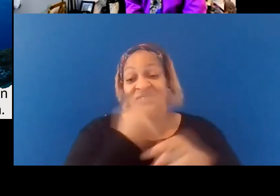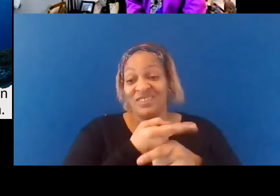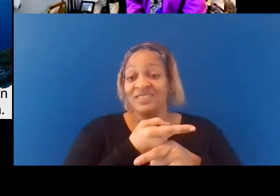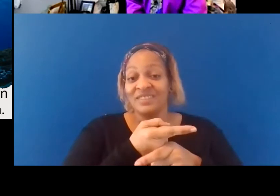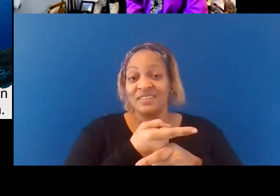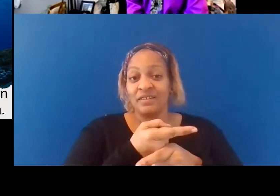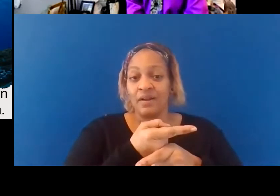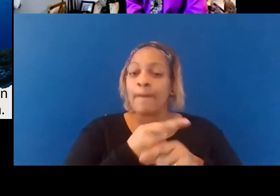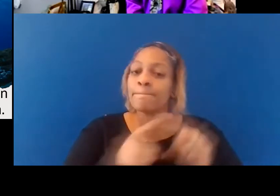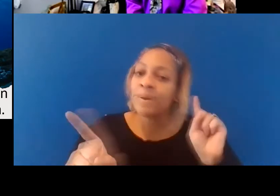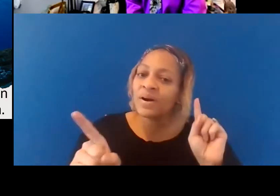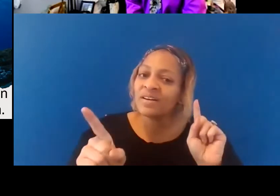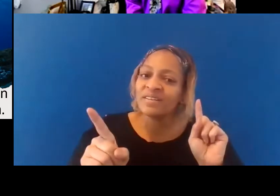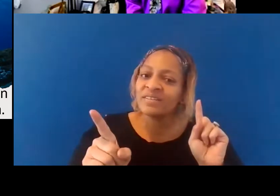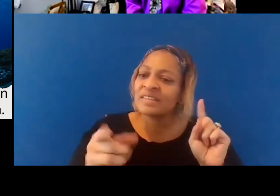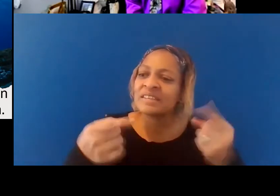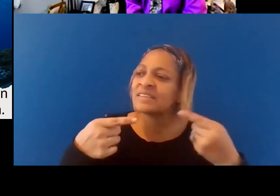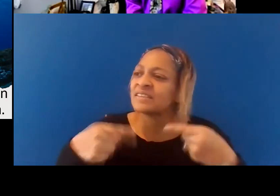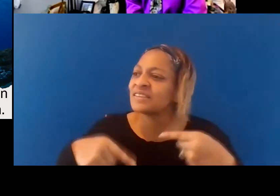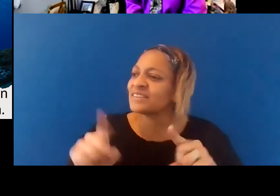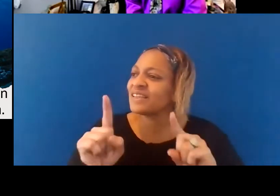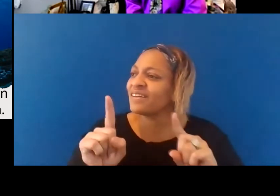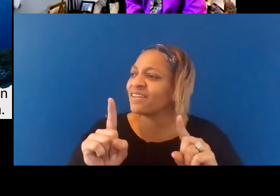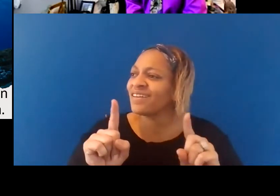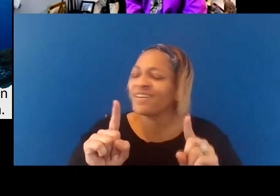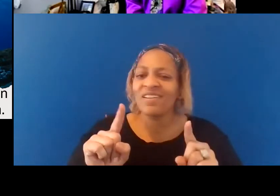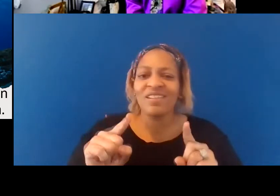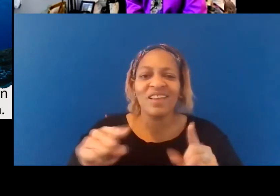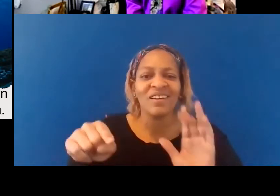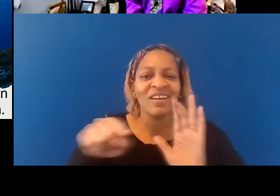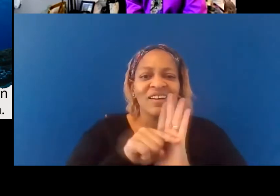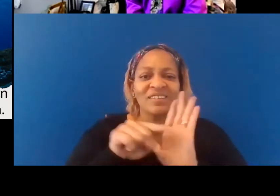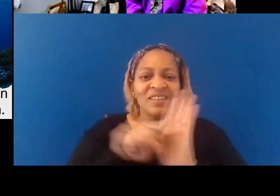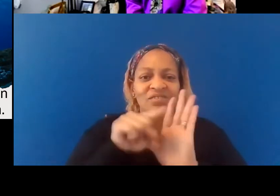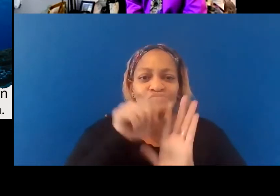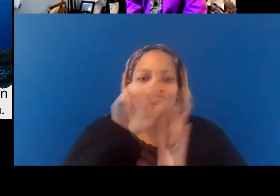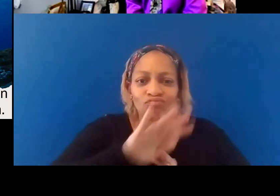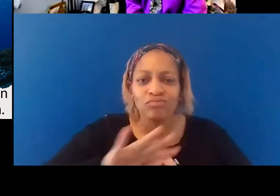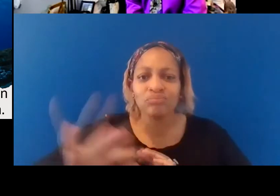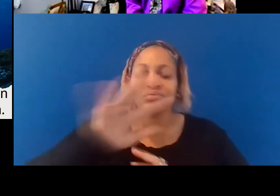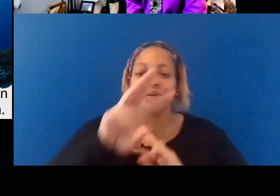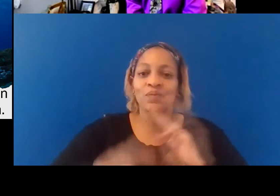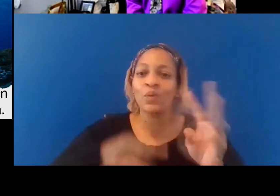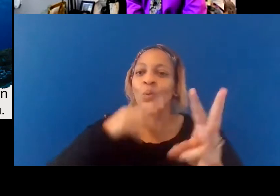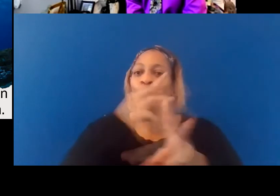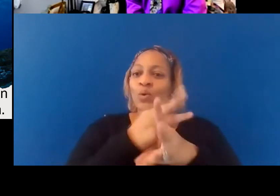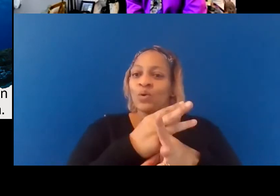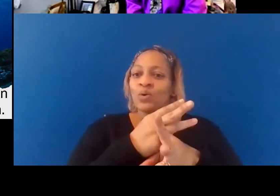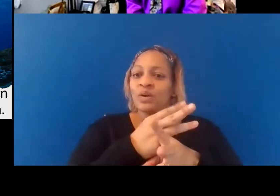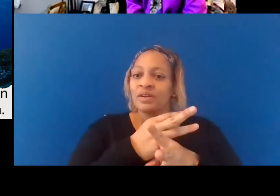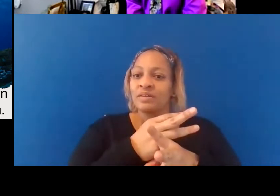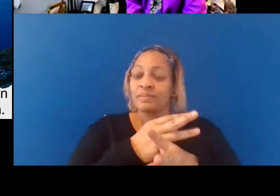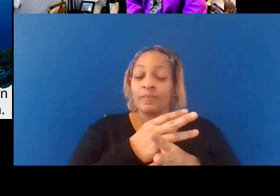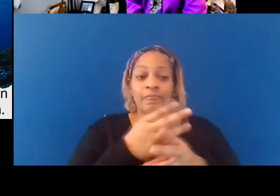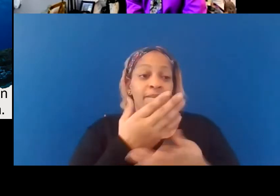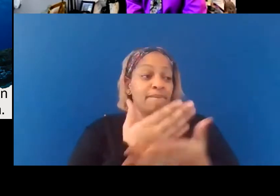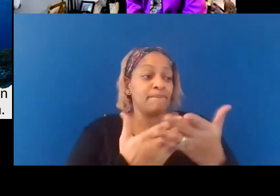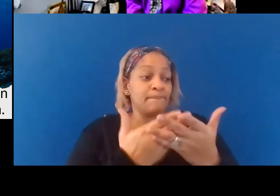And yet there's all kind of stuff happening in the world. There's all kind of stuff that can make it